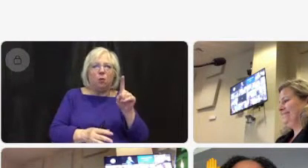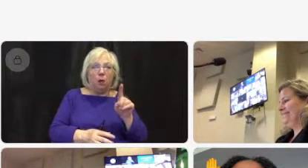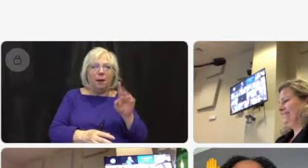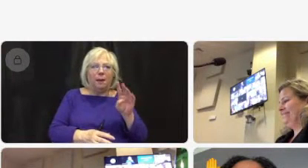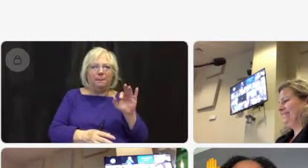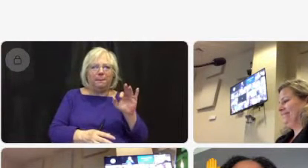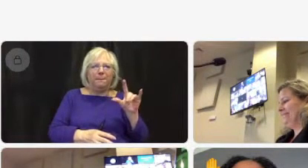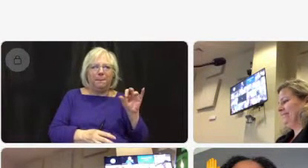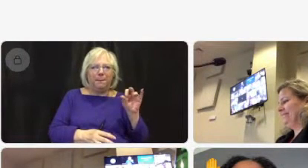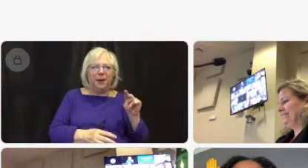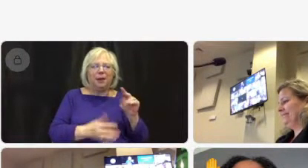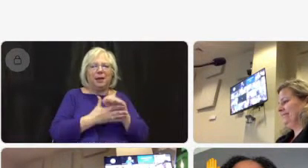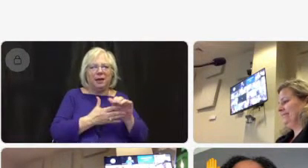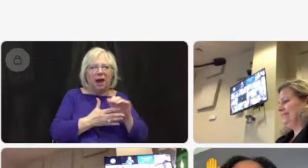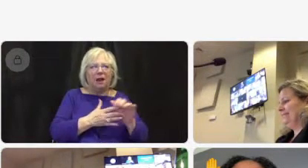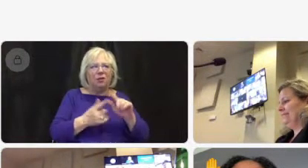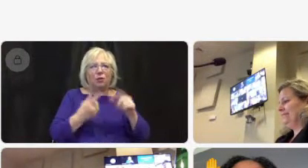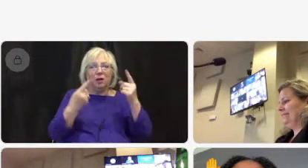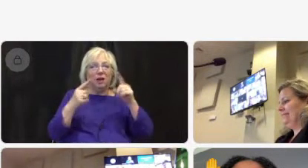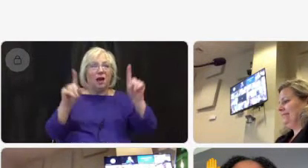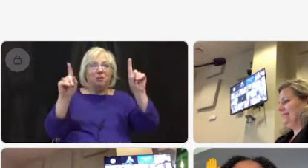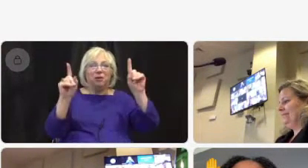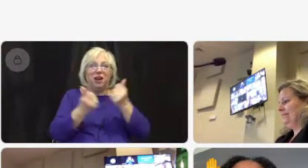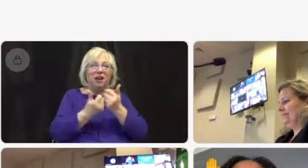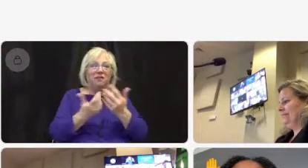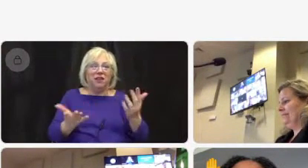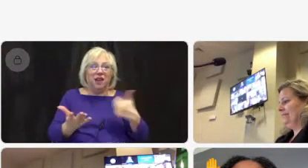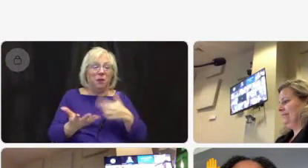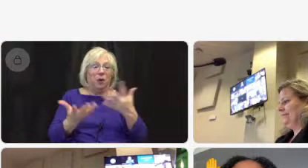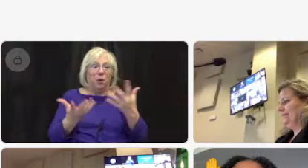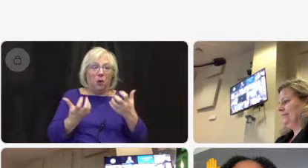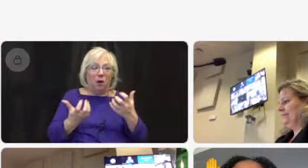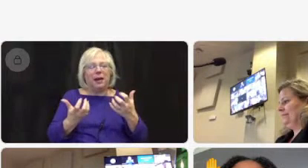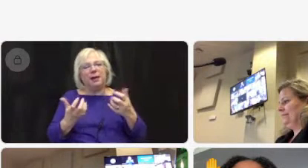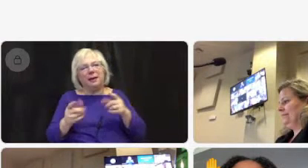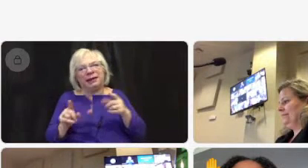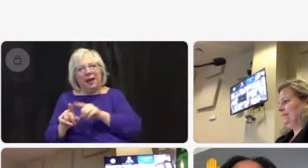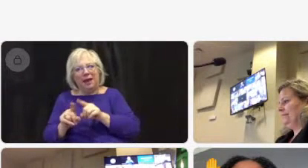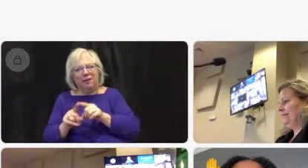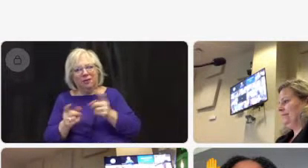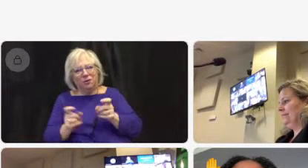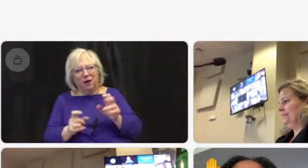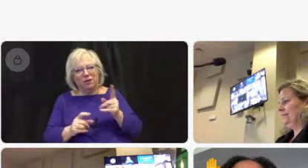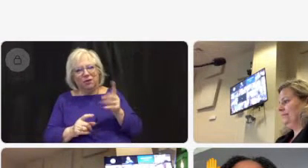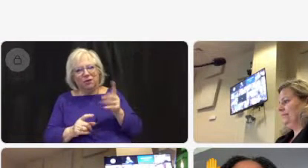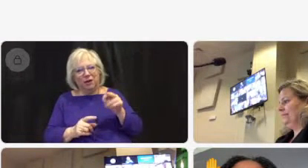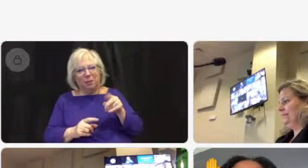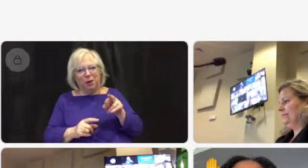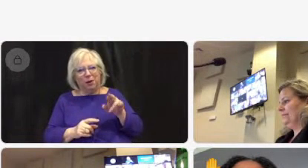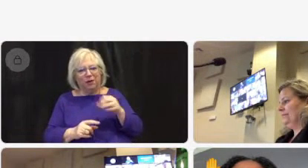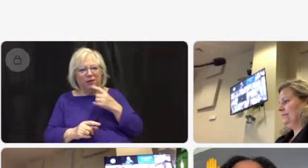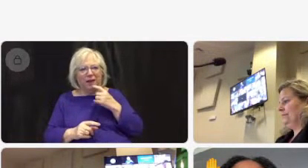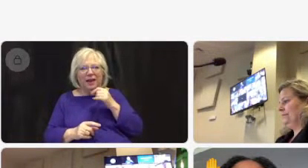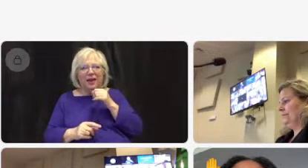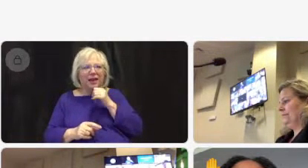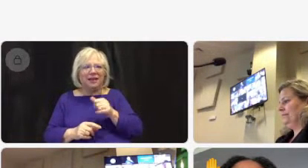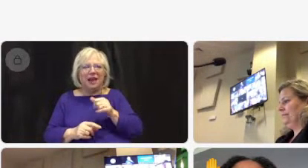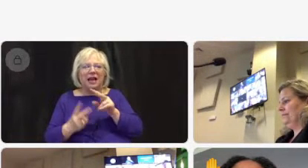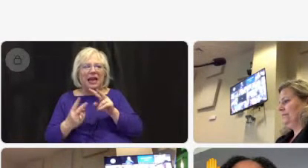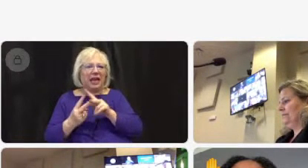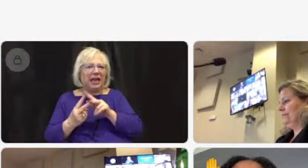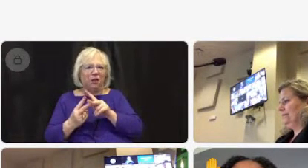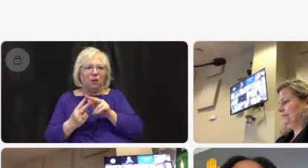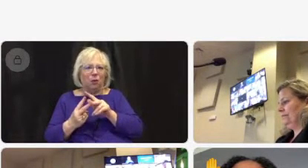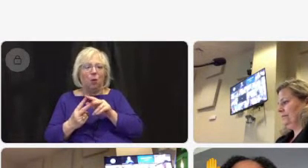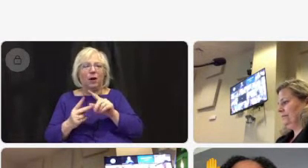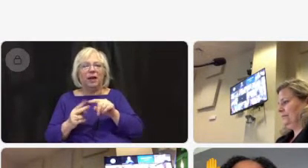to get everything we want done. And as Director Computer shared, there's certain things, it's not an either or, it's a both and on a